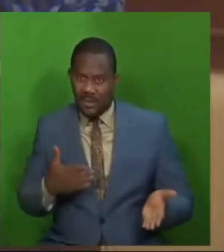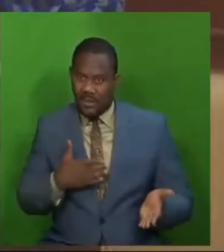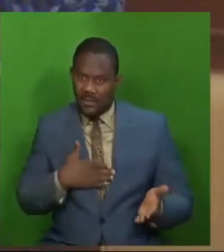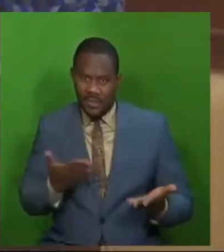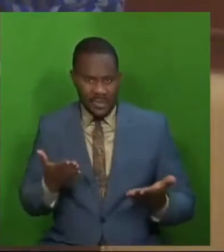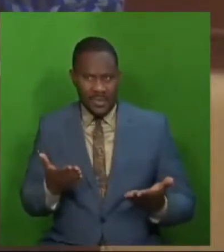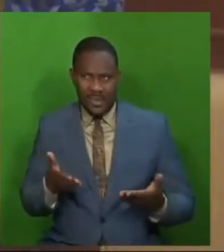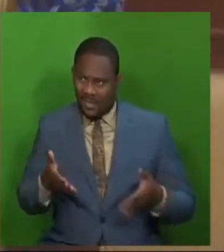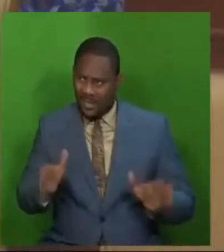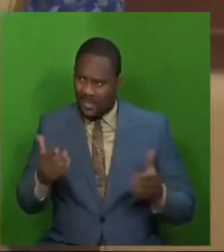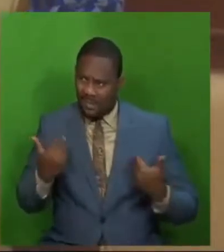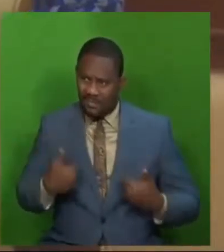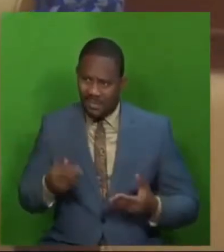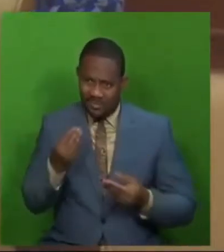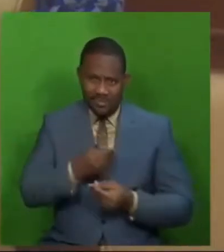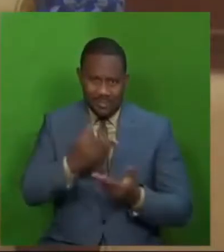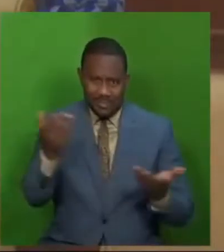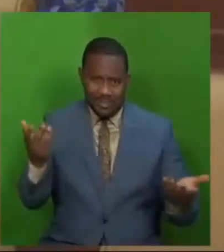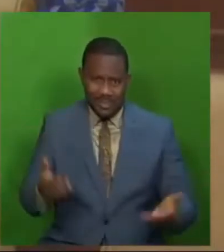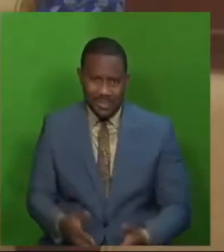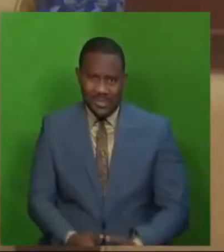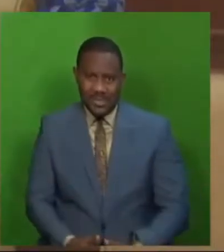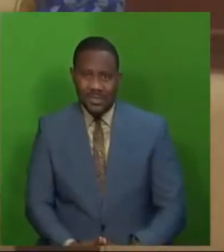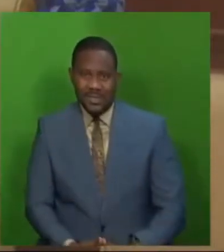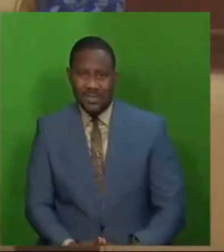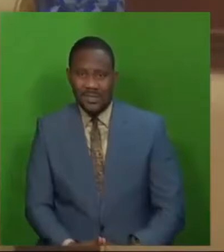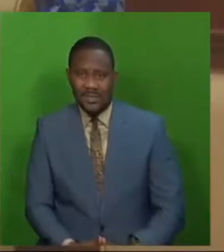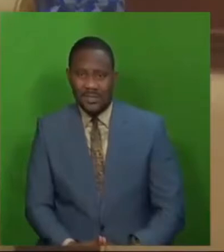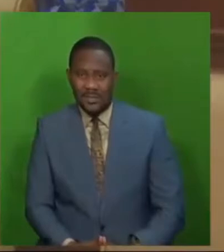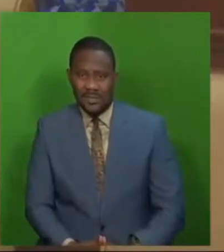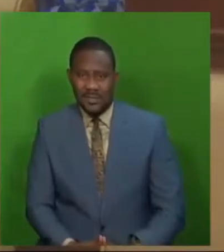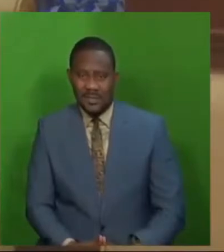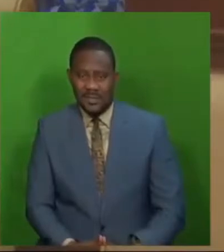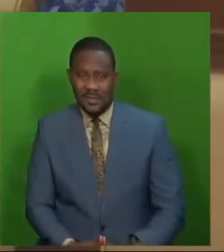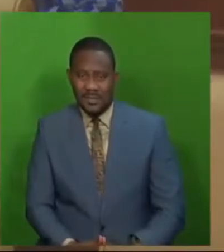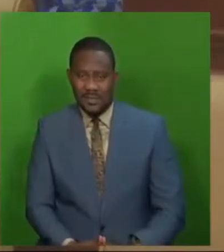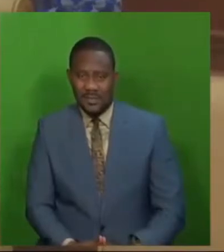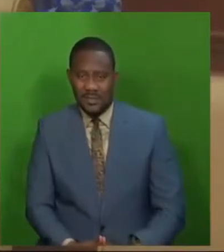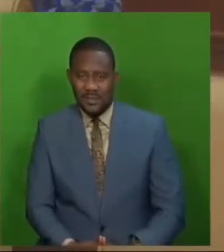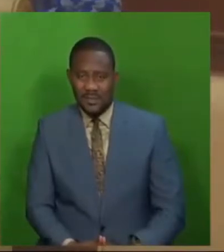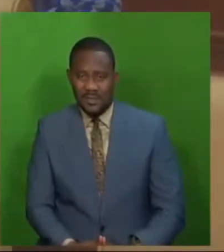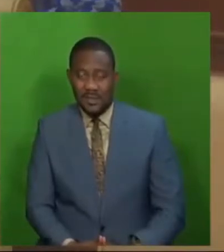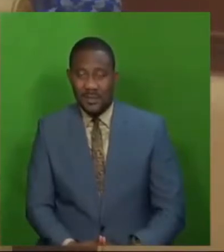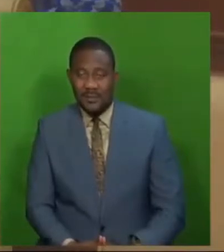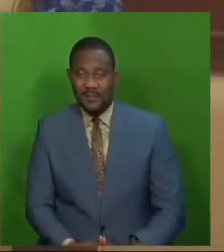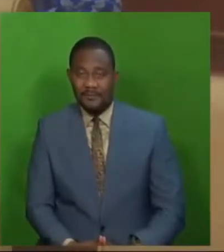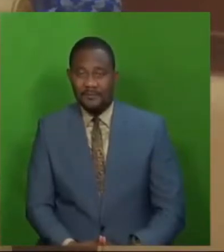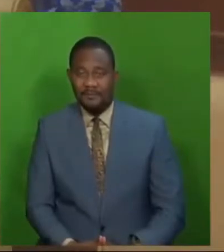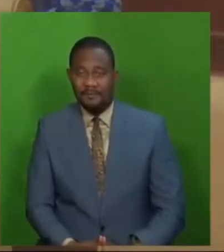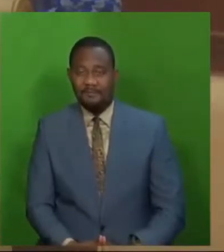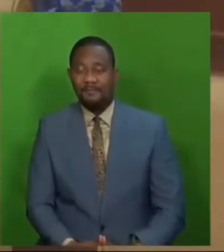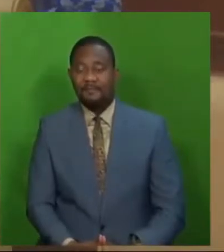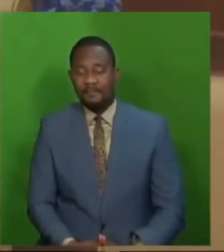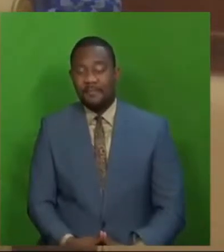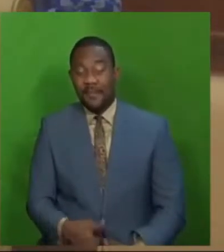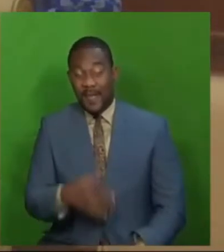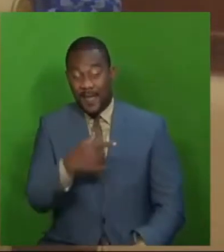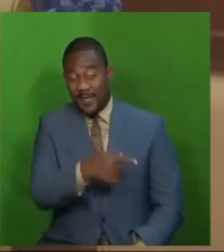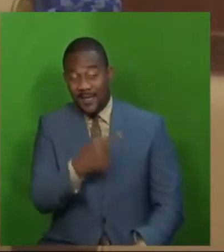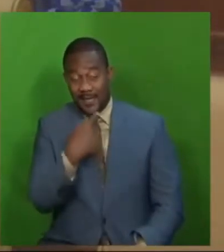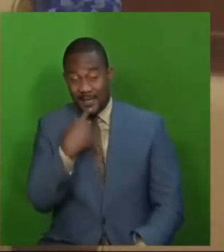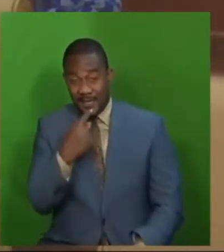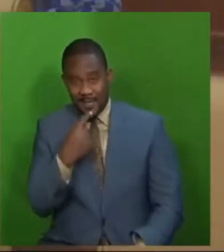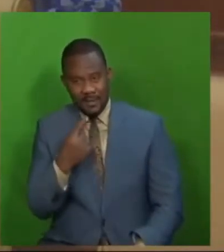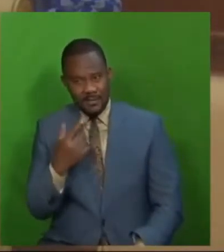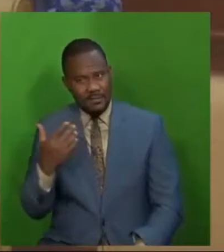there that what the minister said was that it's over a period of 4 years. And I can let you